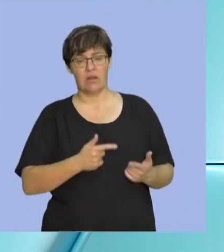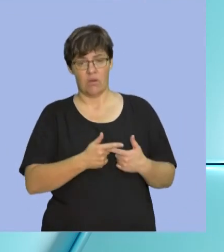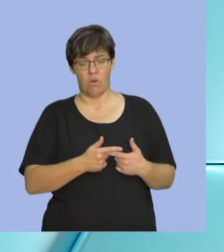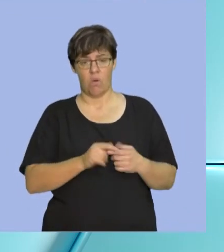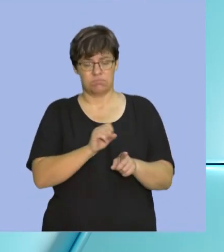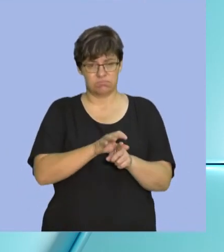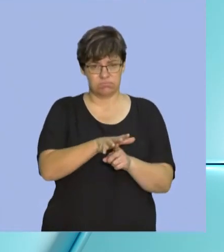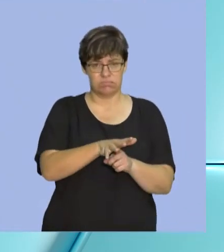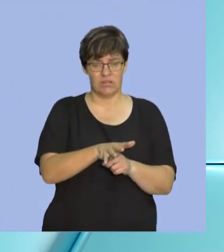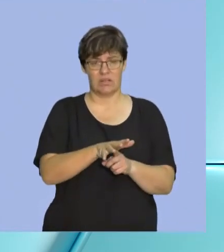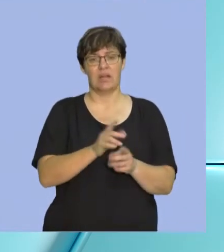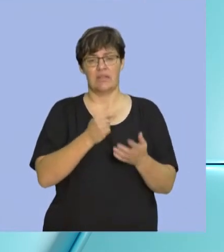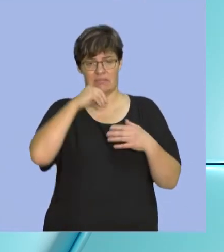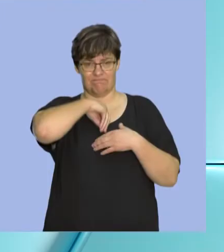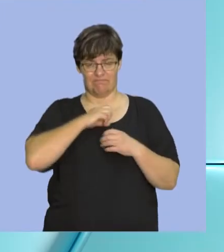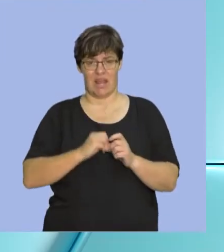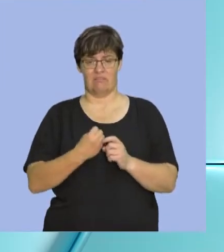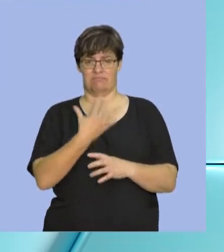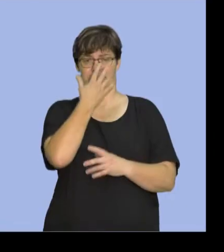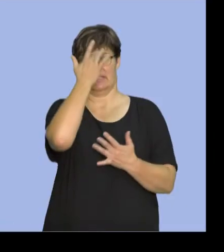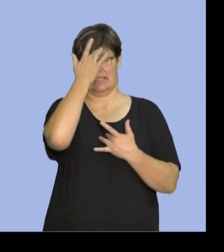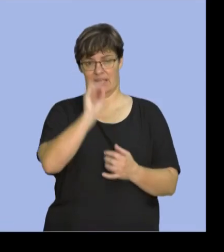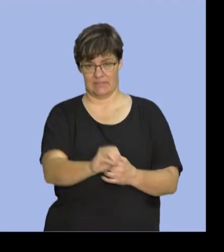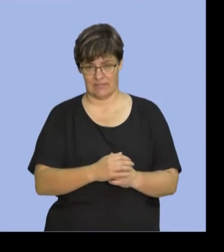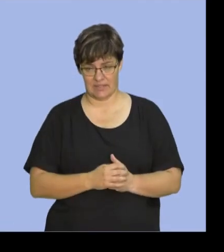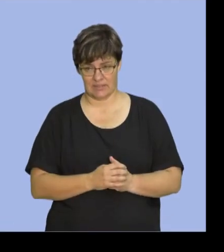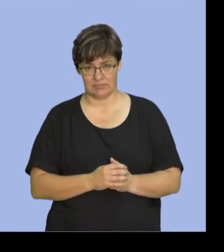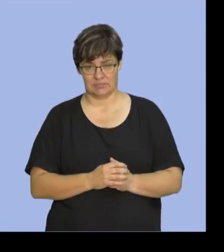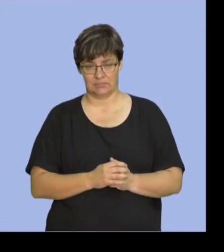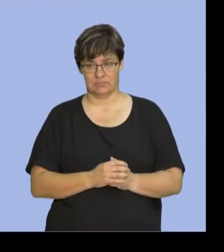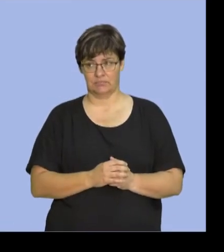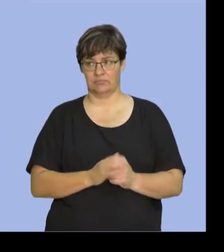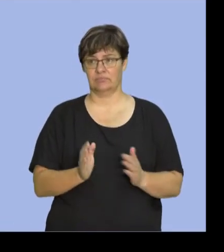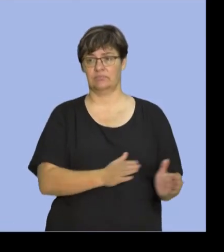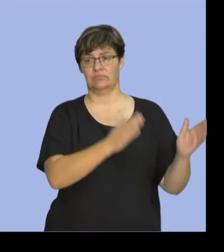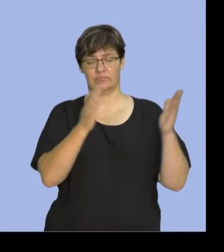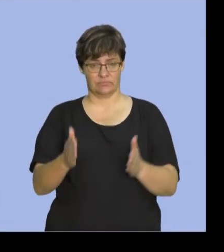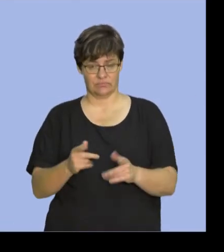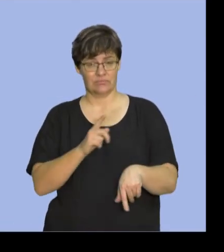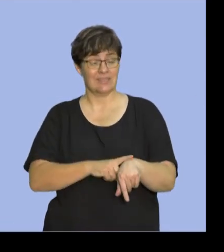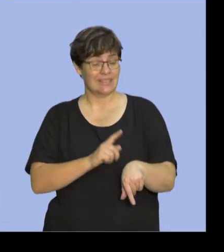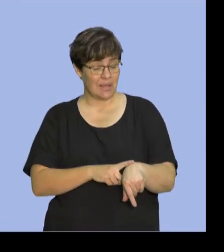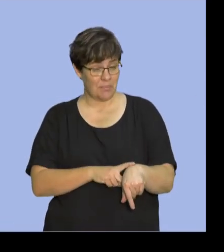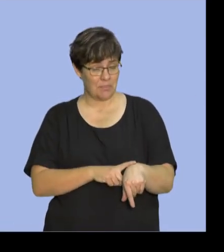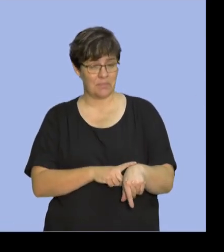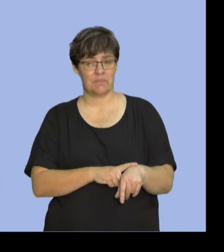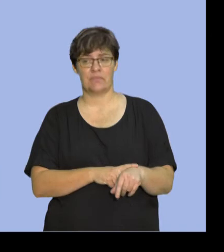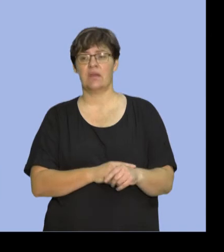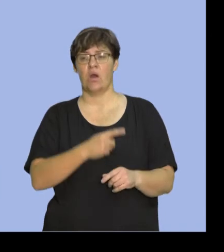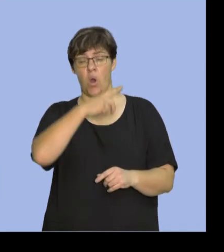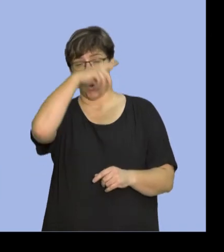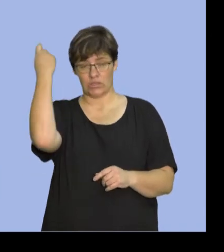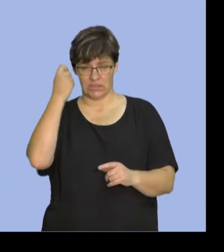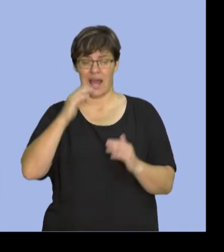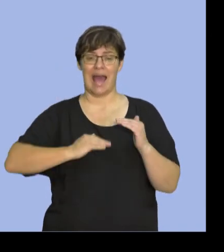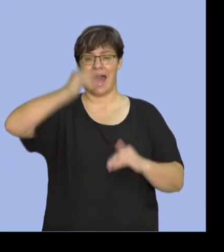bacteria or virus that is infecting you. So what happens next is that during a hypothermia, there is a high